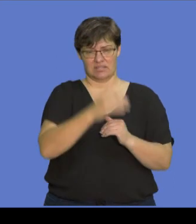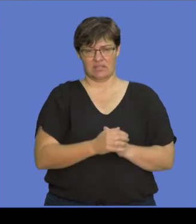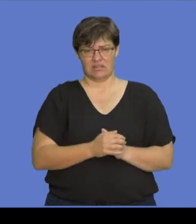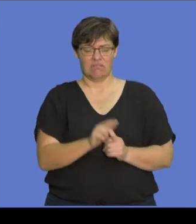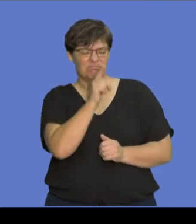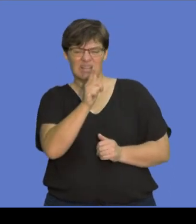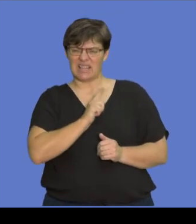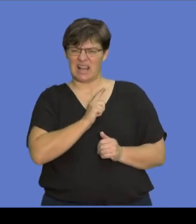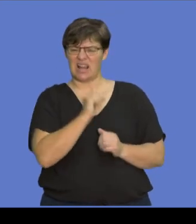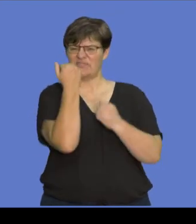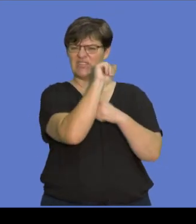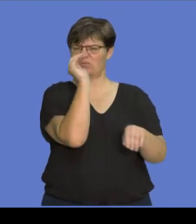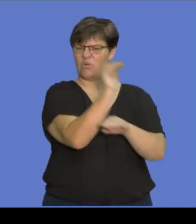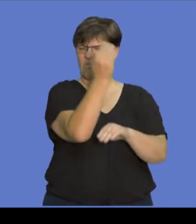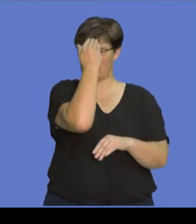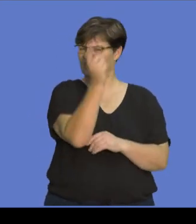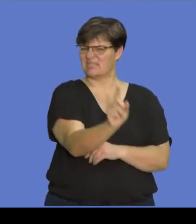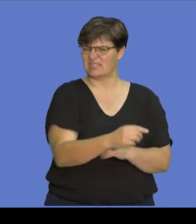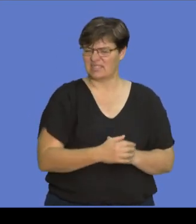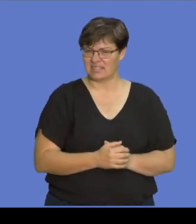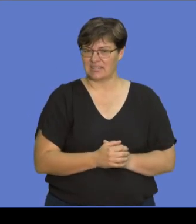told about factory overheads?